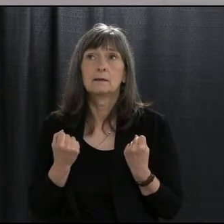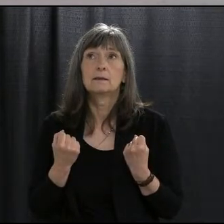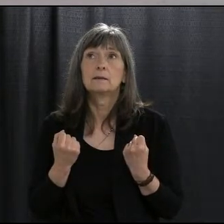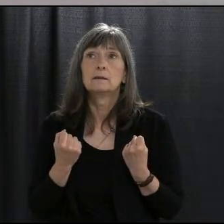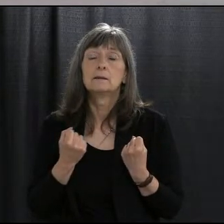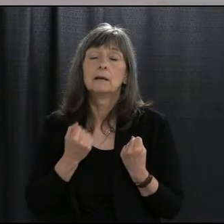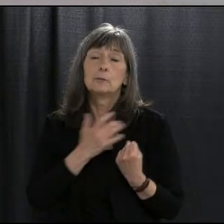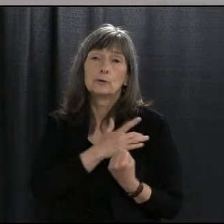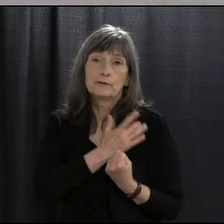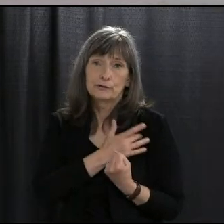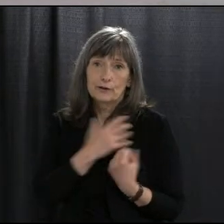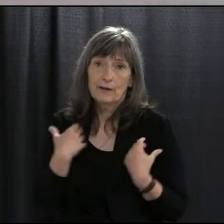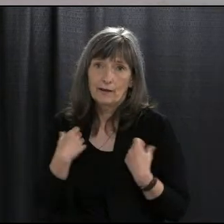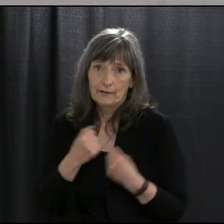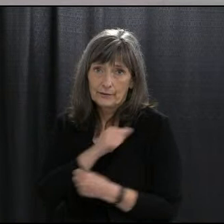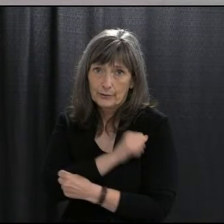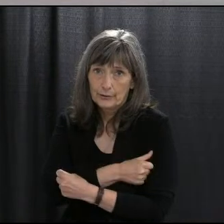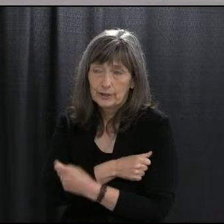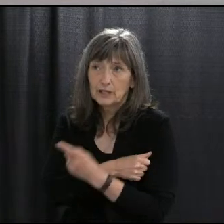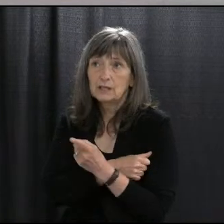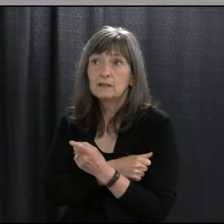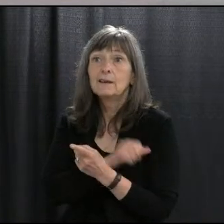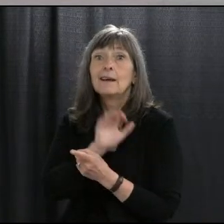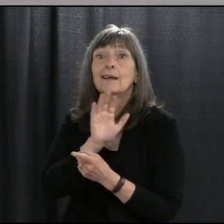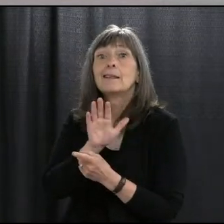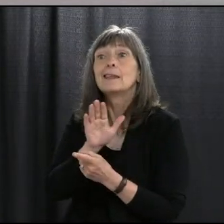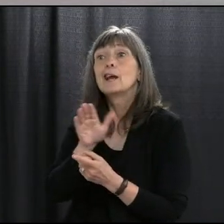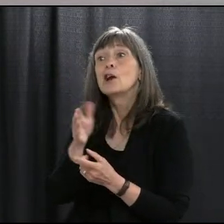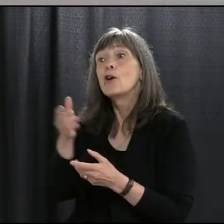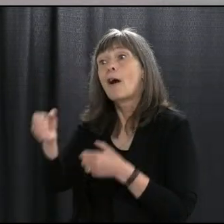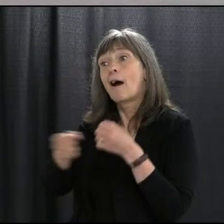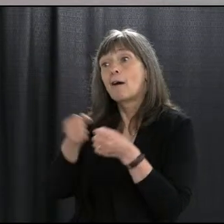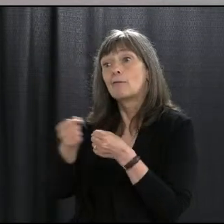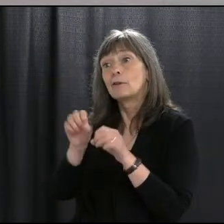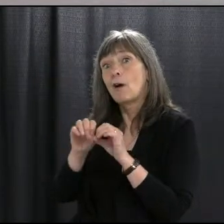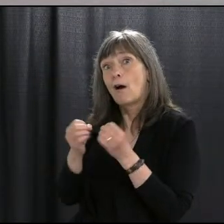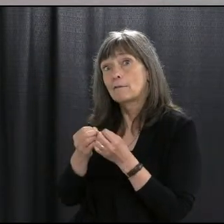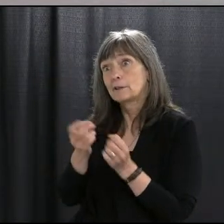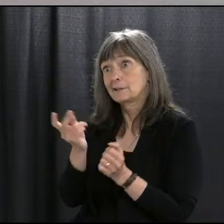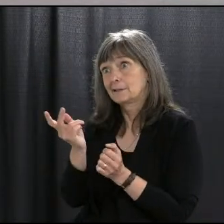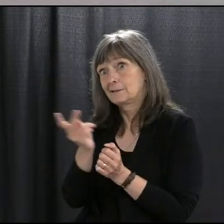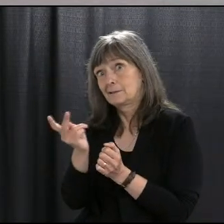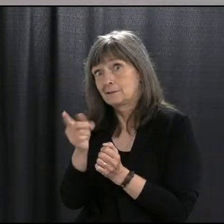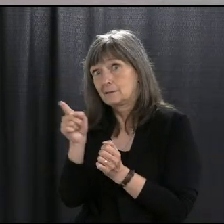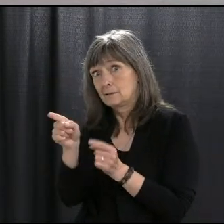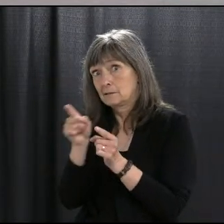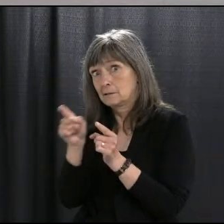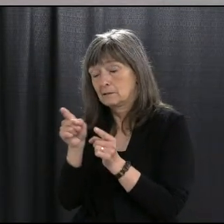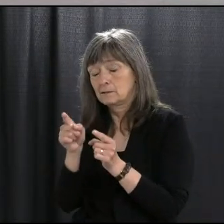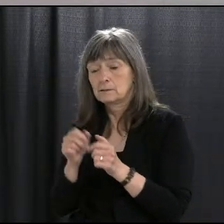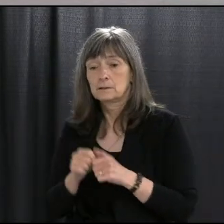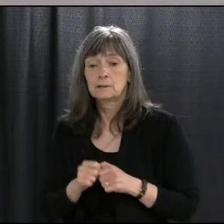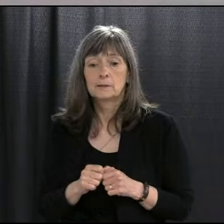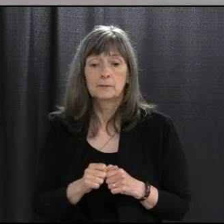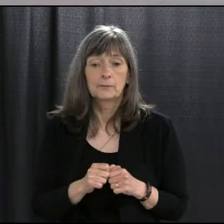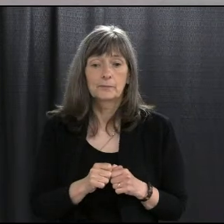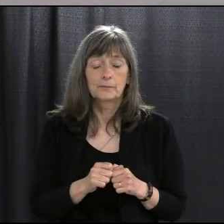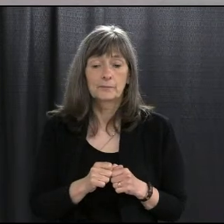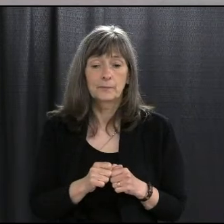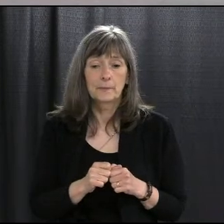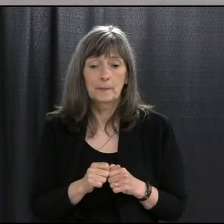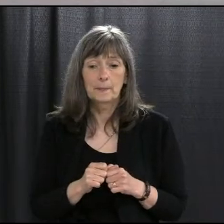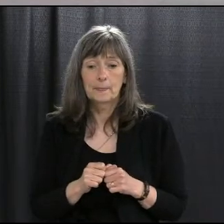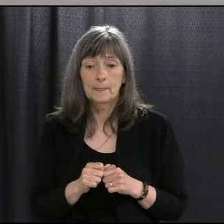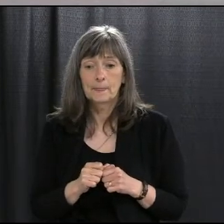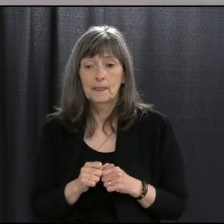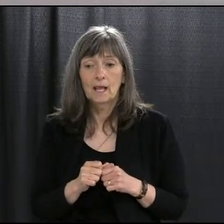Provincial Health Authority, the recruitment office in both the department and Newfoundland and Labrador Health